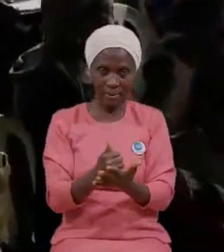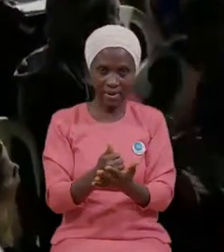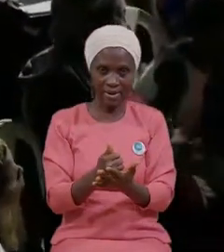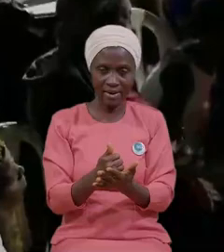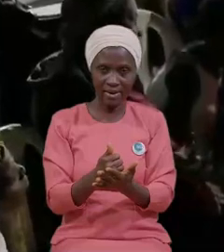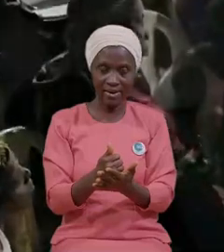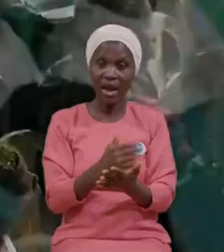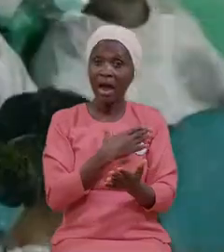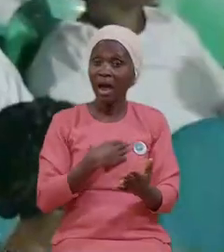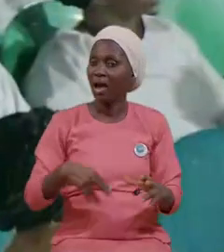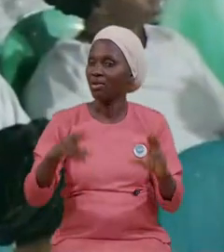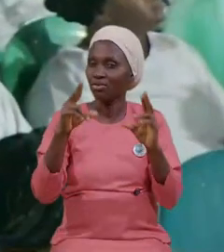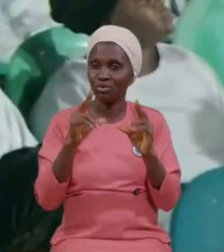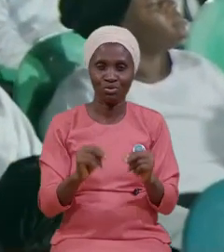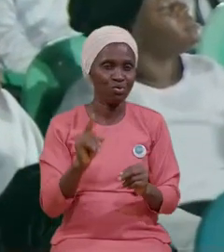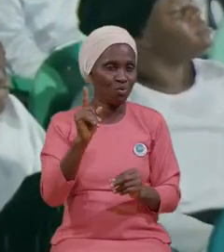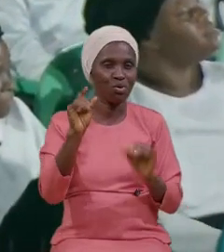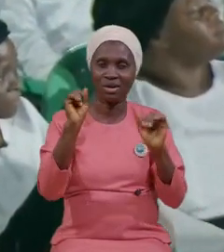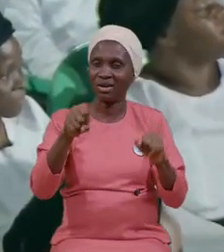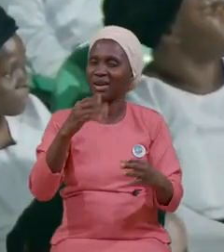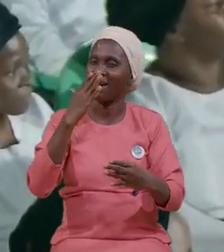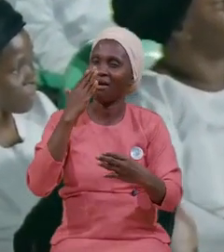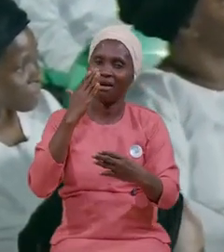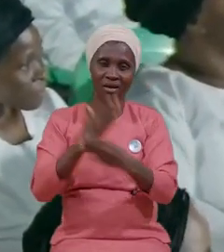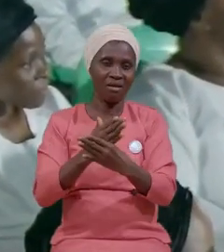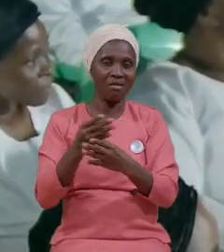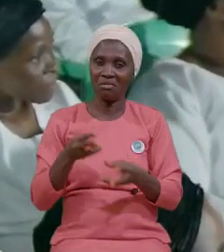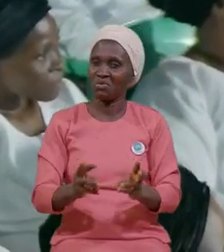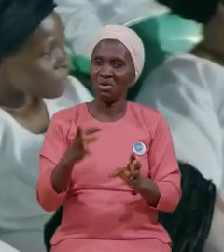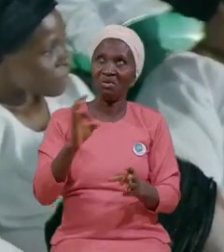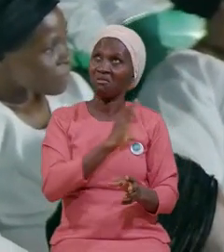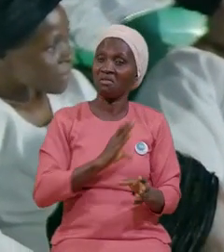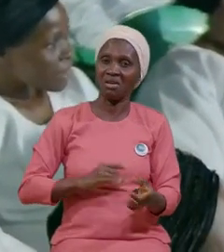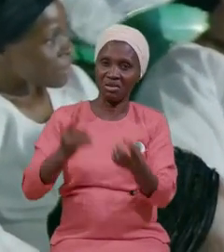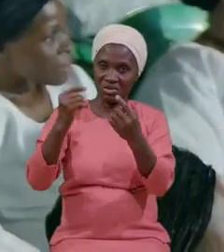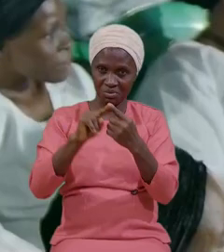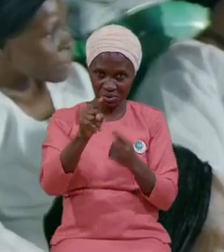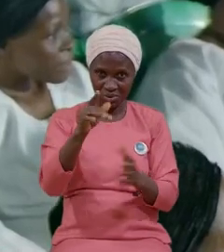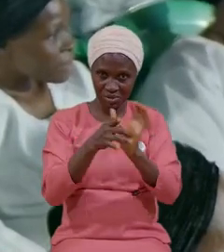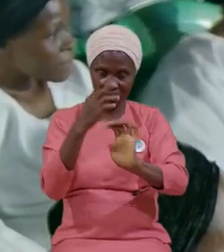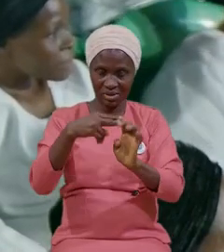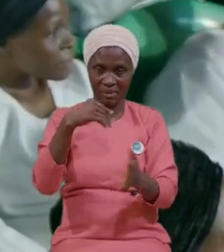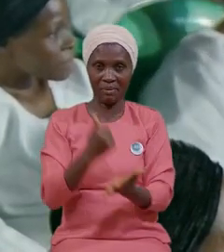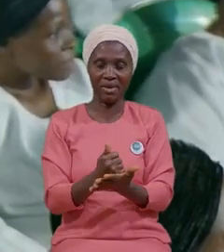And nobody can block the way of Christ coming to you tonight.